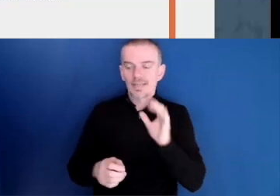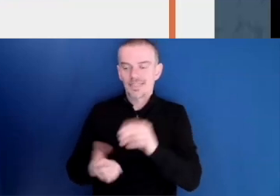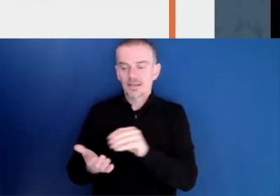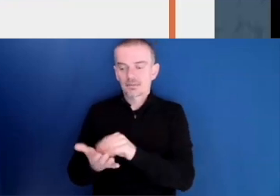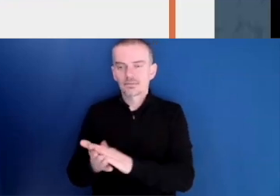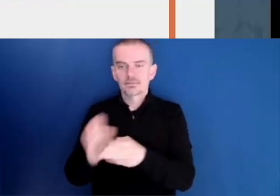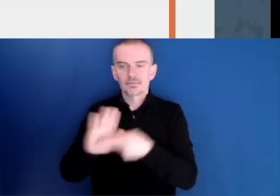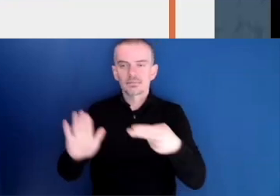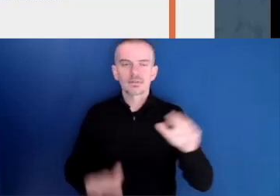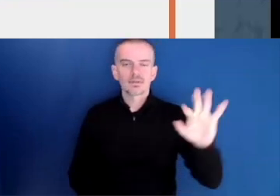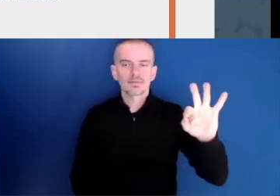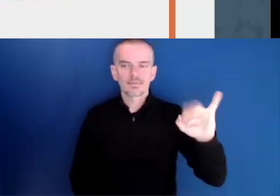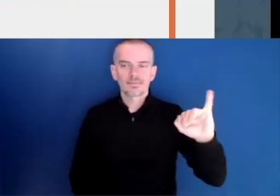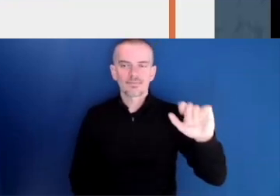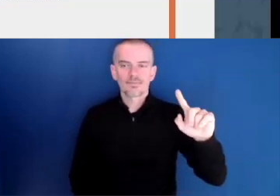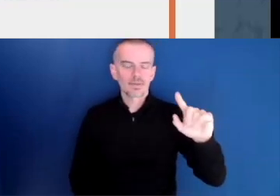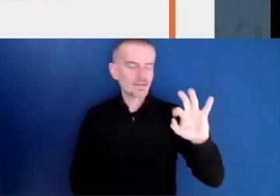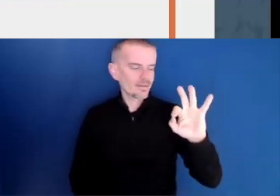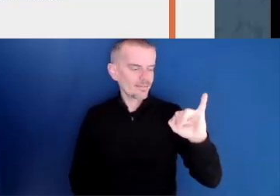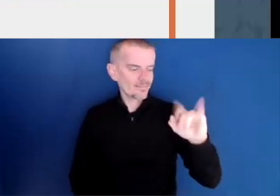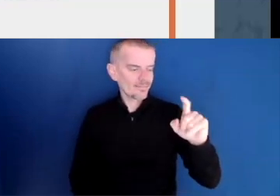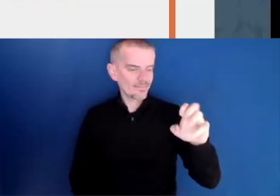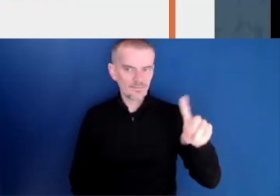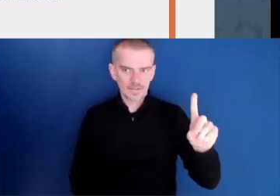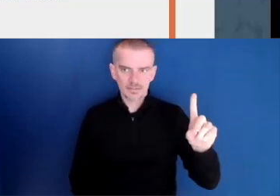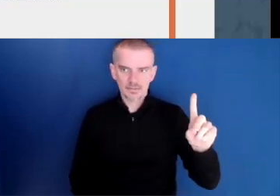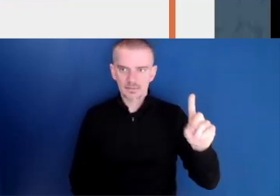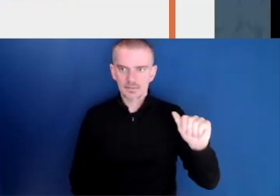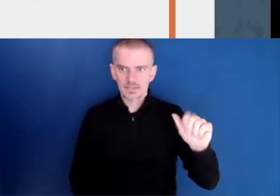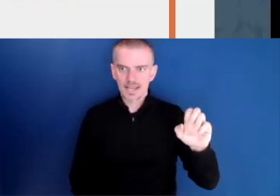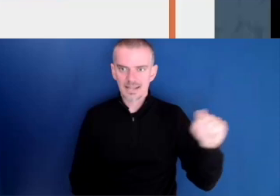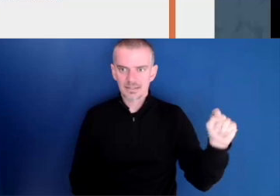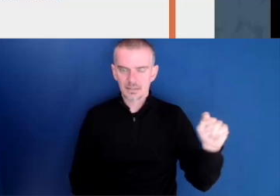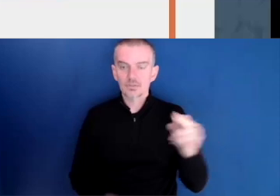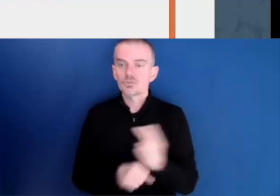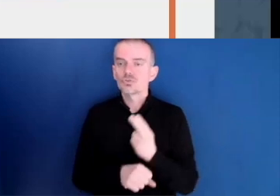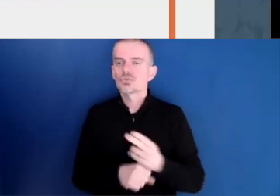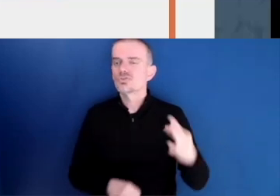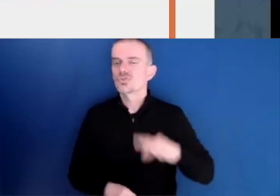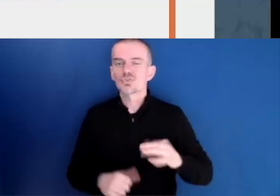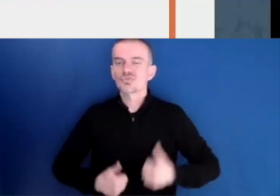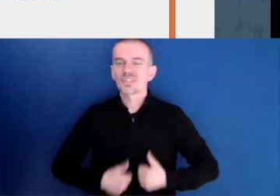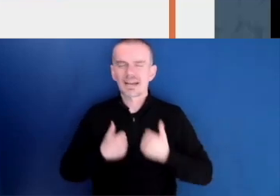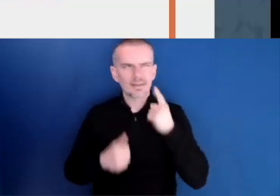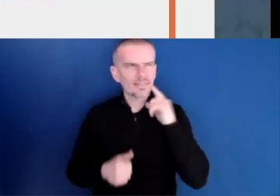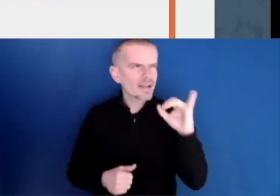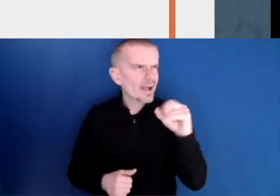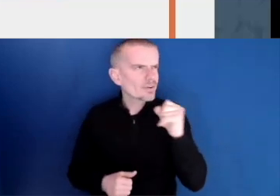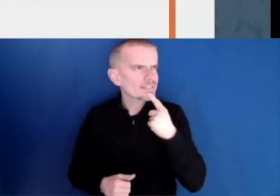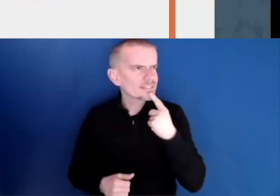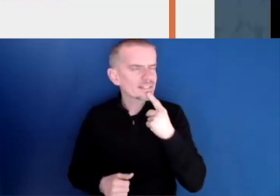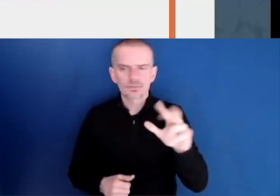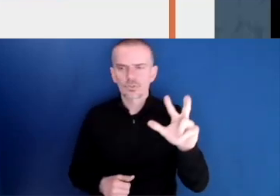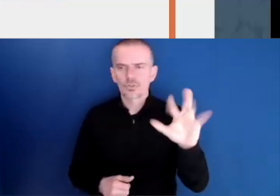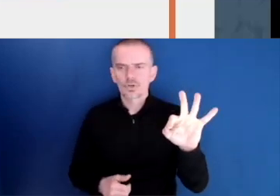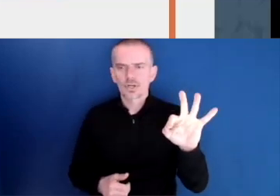And that building has a useful life. I think the IRS guidelines say 39 years. And so you're going to be recognizing that $1 million